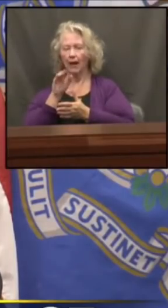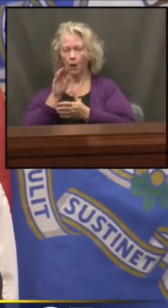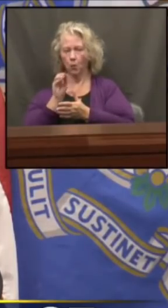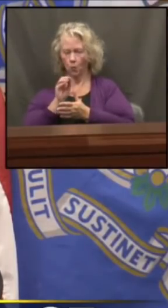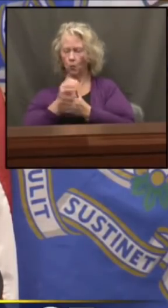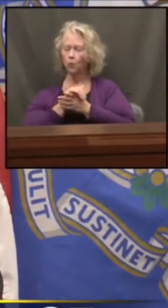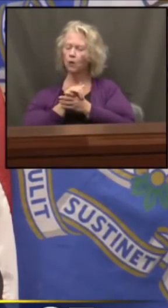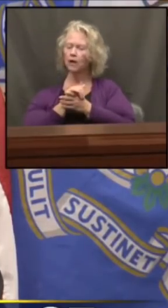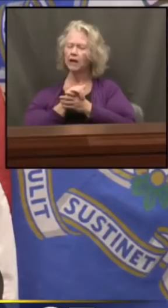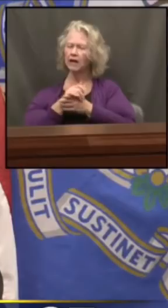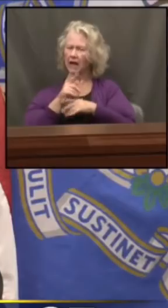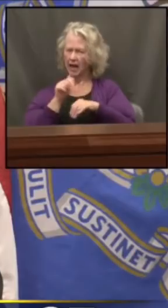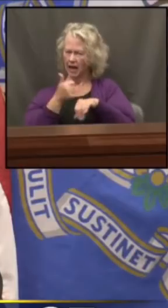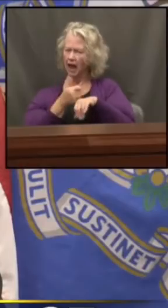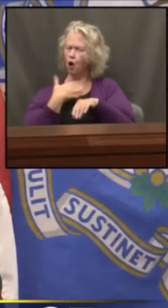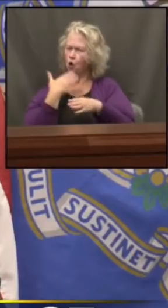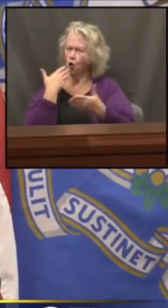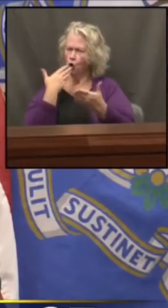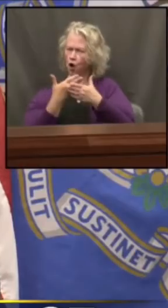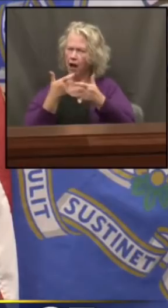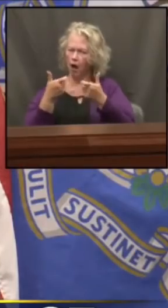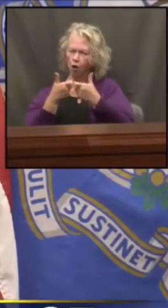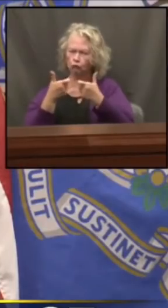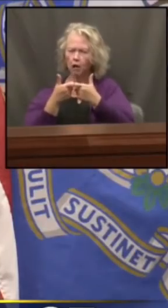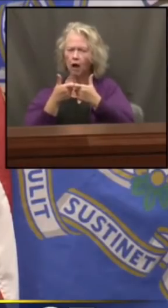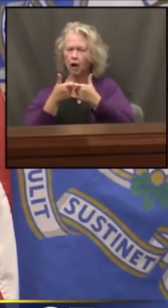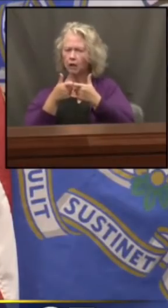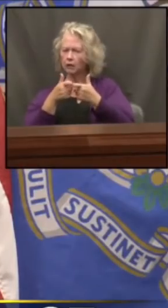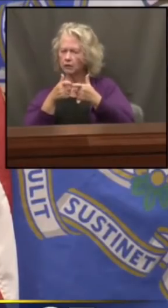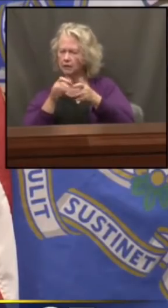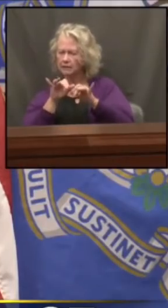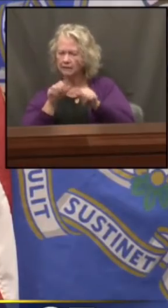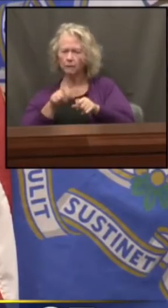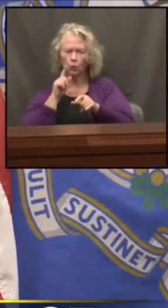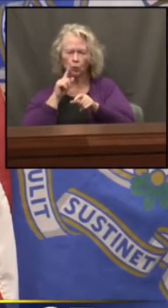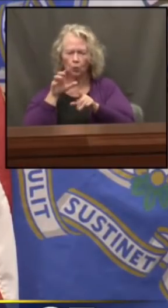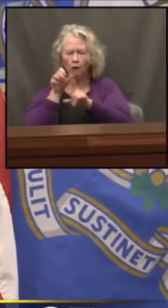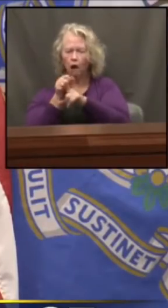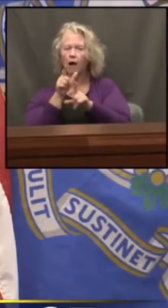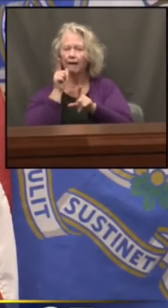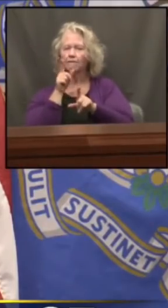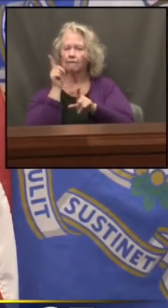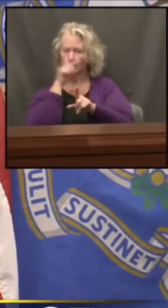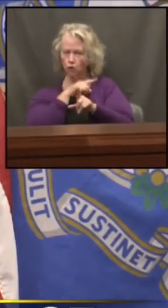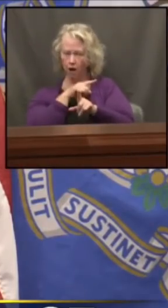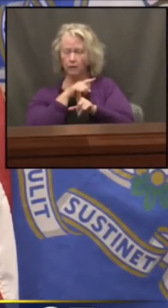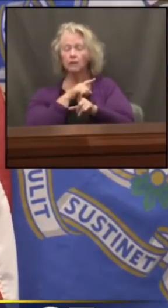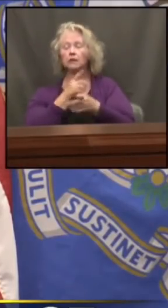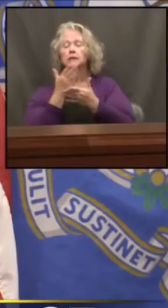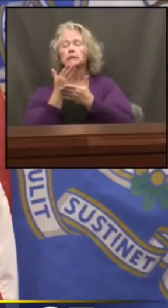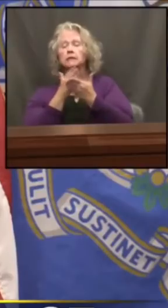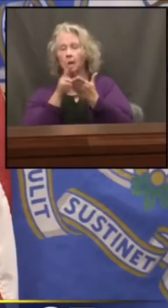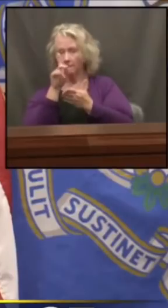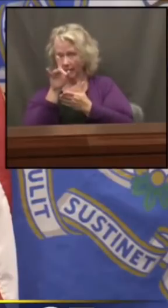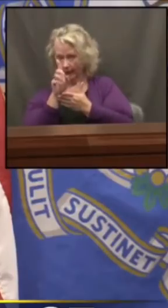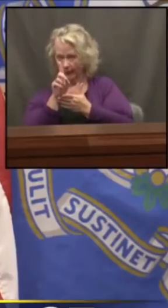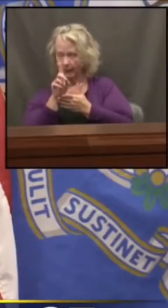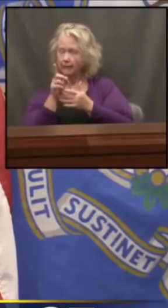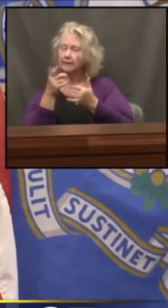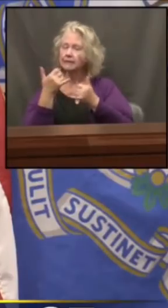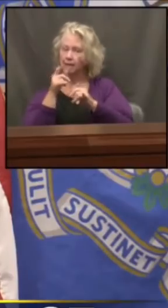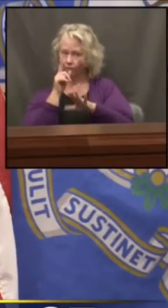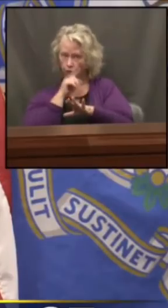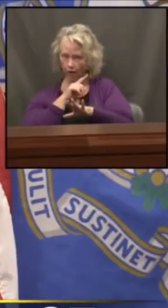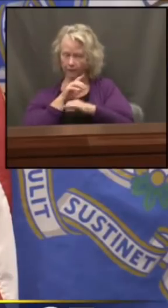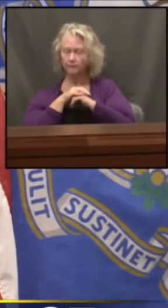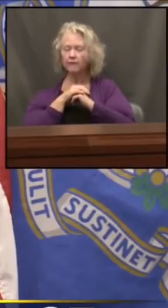really good electronic processes to root out most of the fraud, but there has some fraud that's slipped in. And I